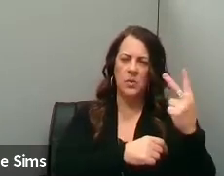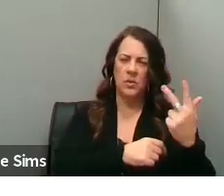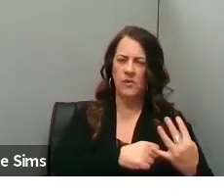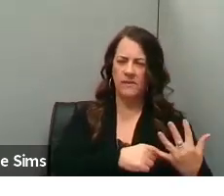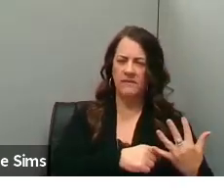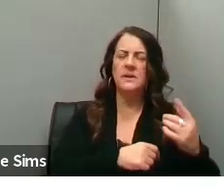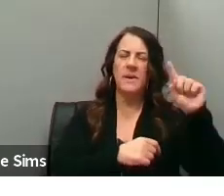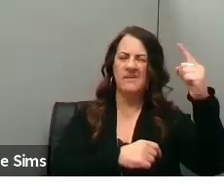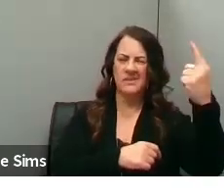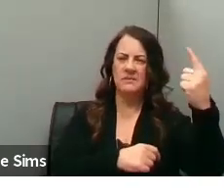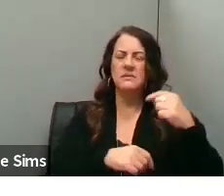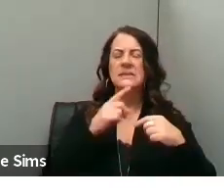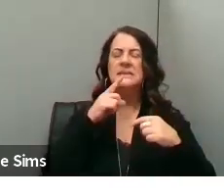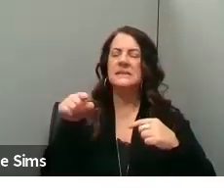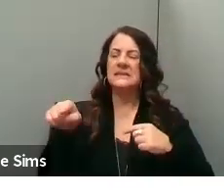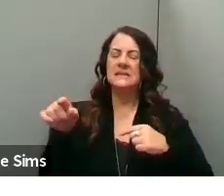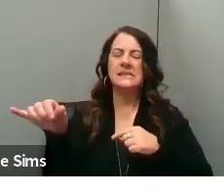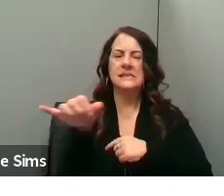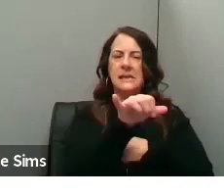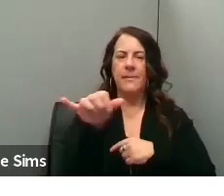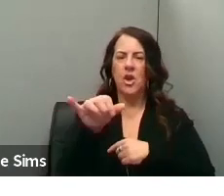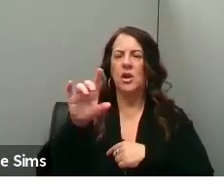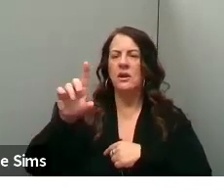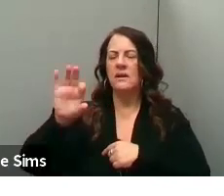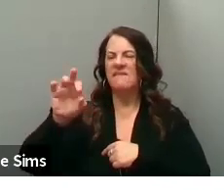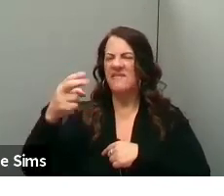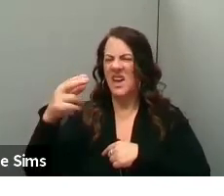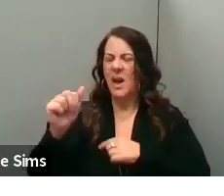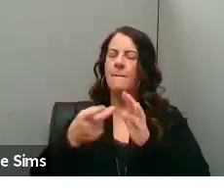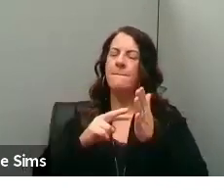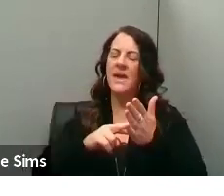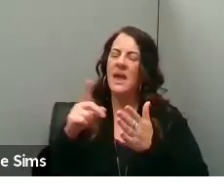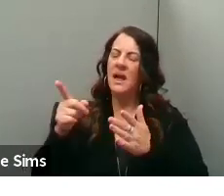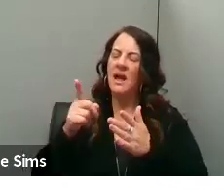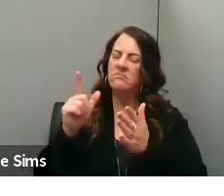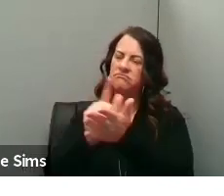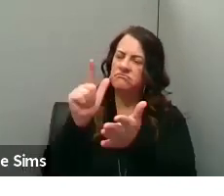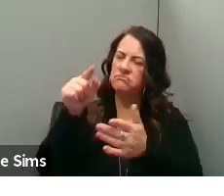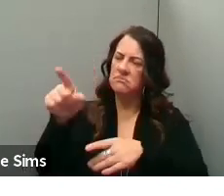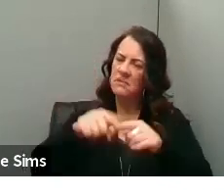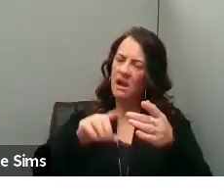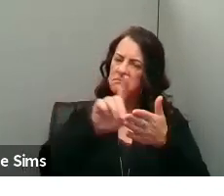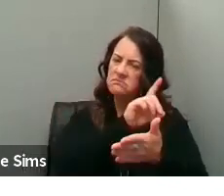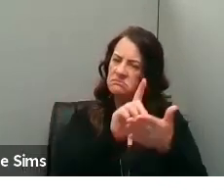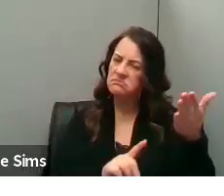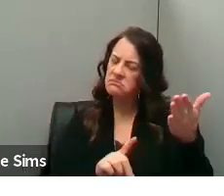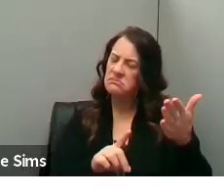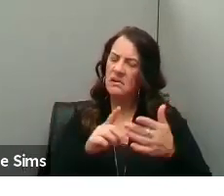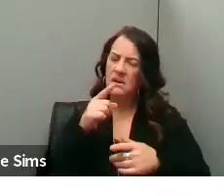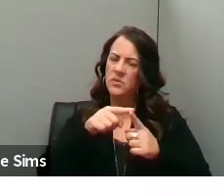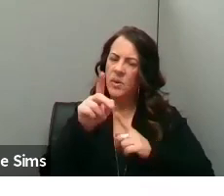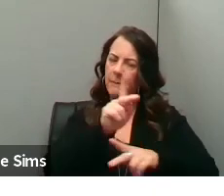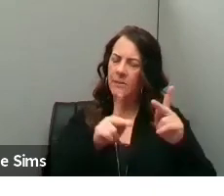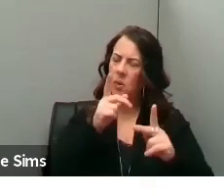the ADA. It prohibits disability-based discrimination in all stages of the job process, from